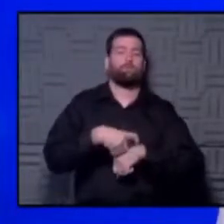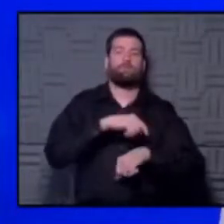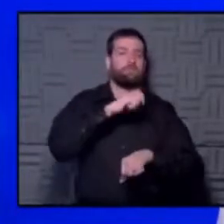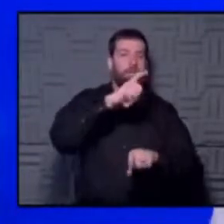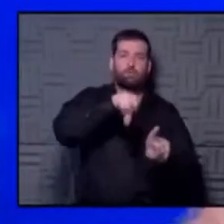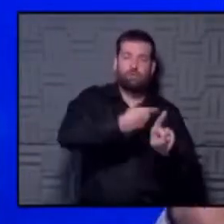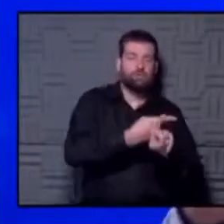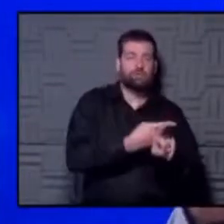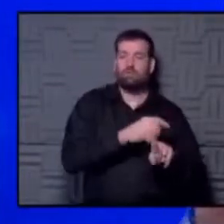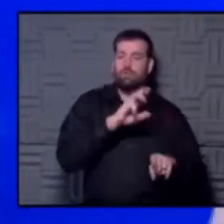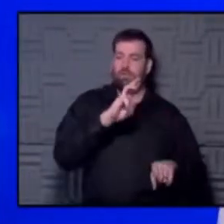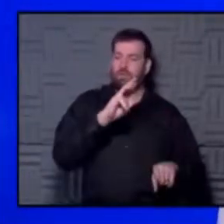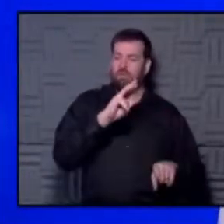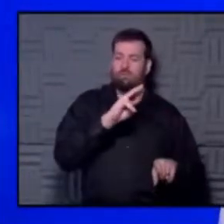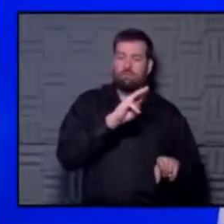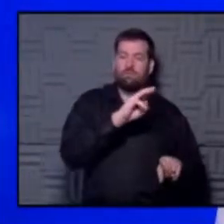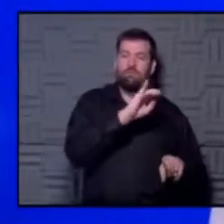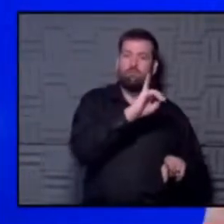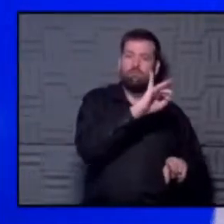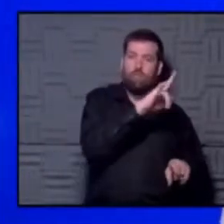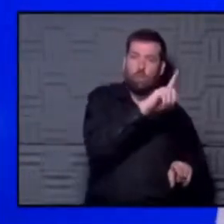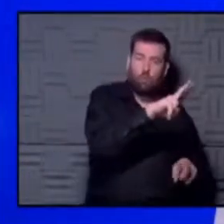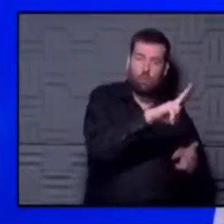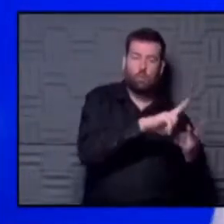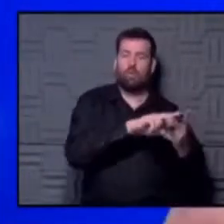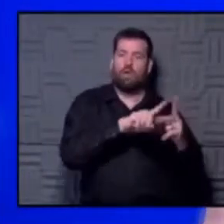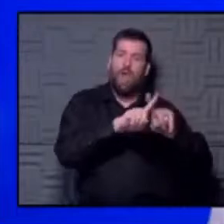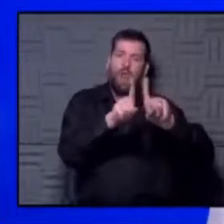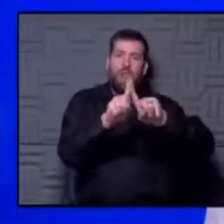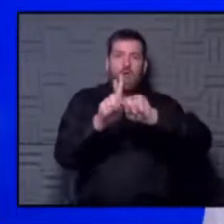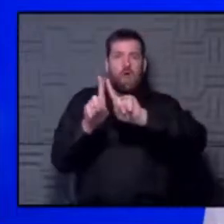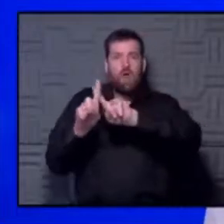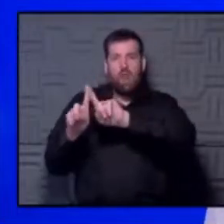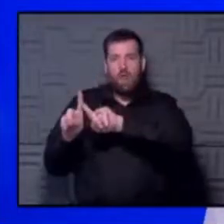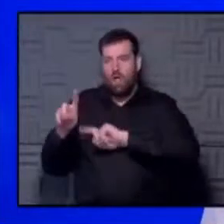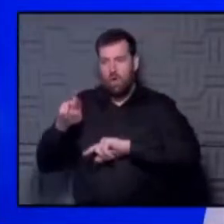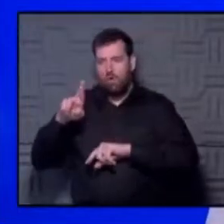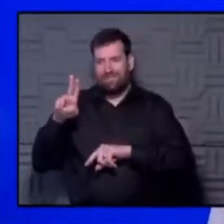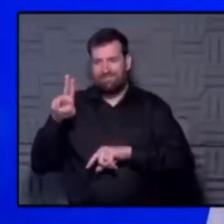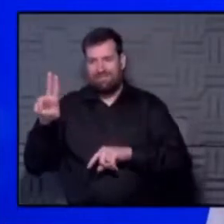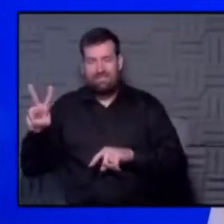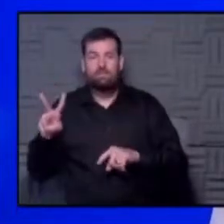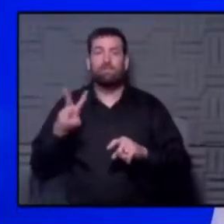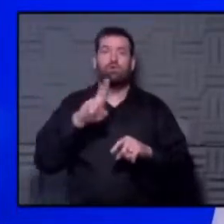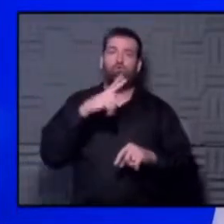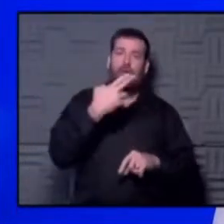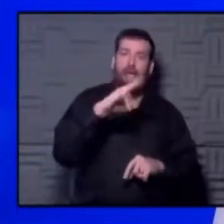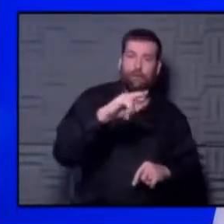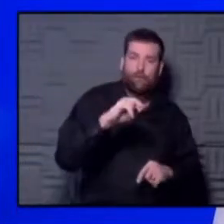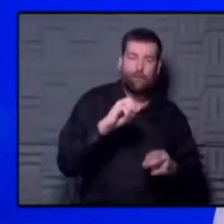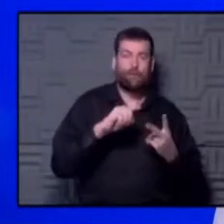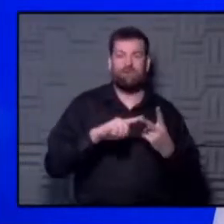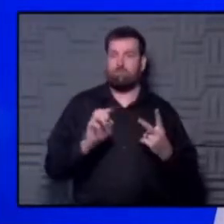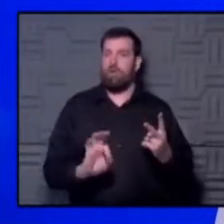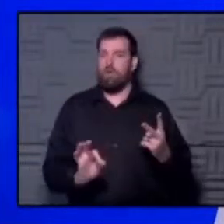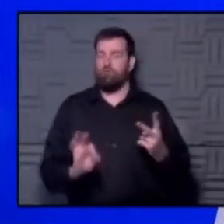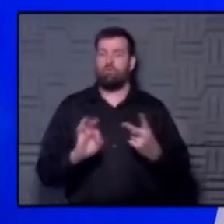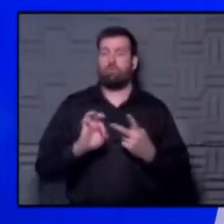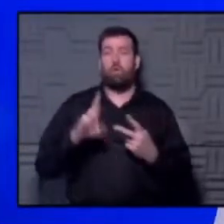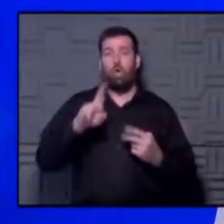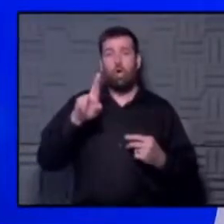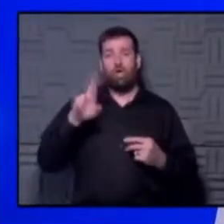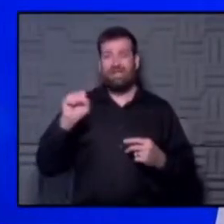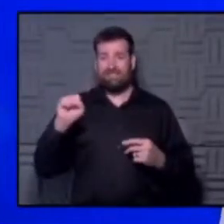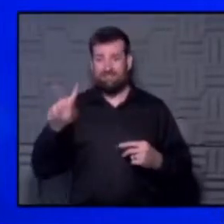It's metapneumovirus, it's parainfluenza virus, it's adenovirus, it's RSV, it's rhinovirus, which is a pretty mild one normally, or the